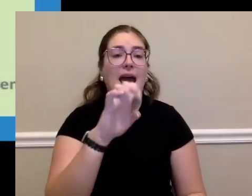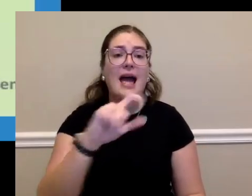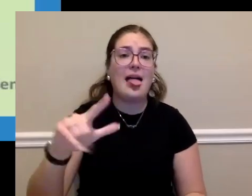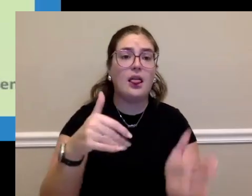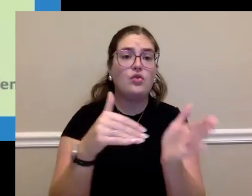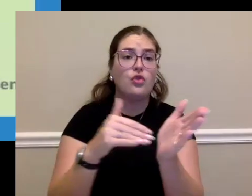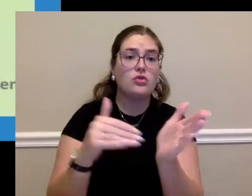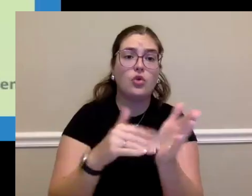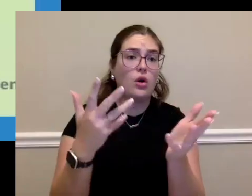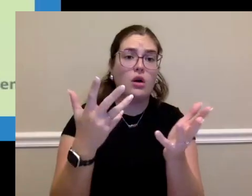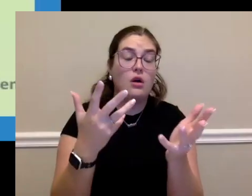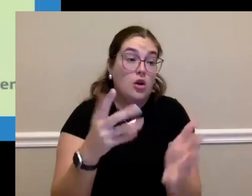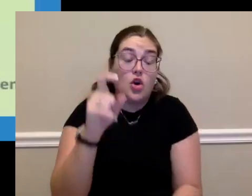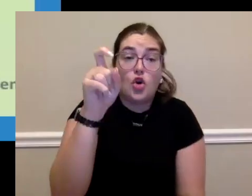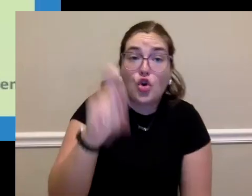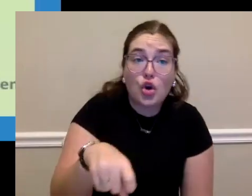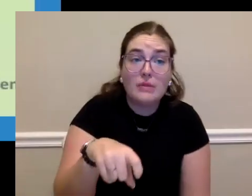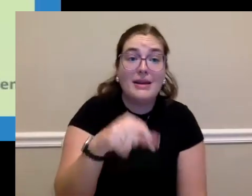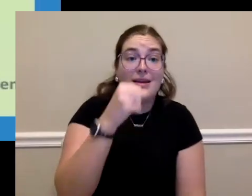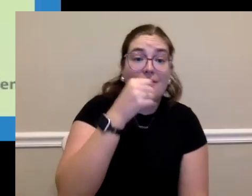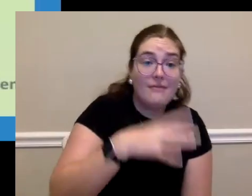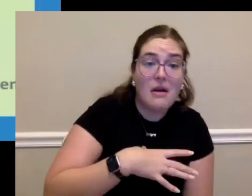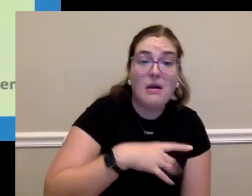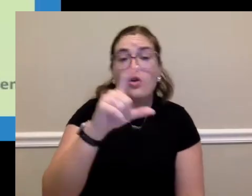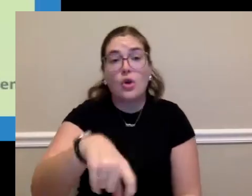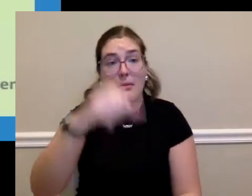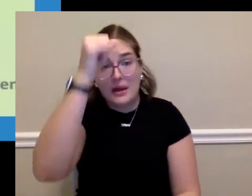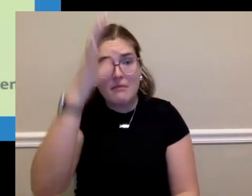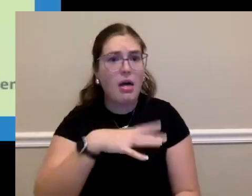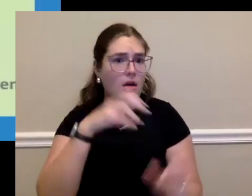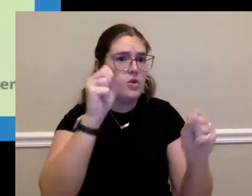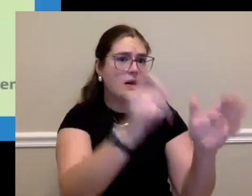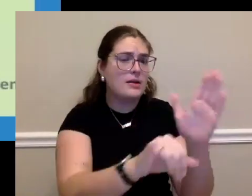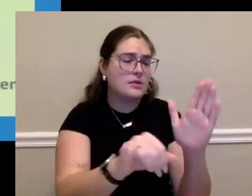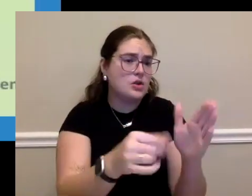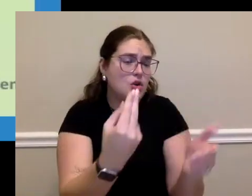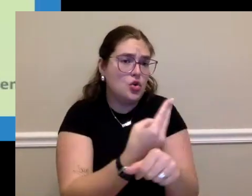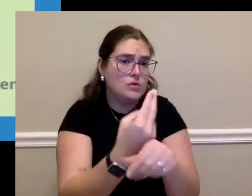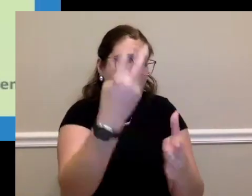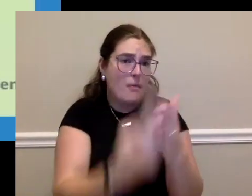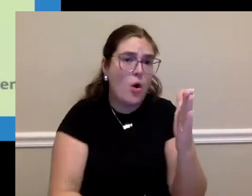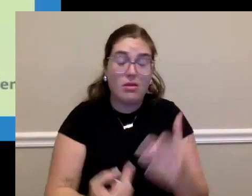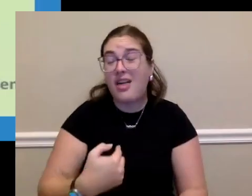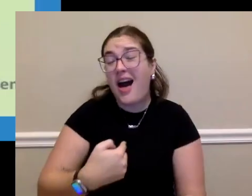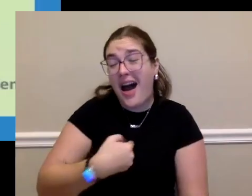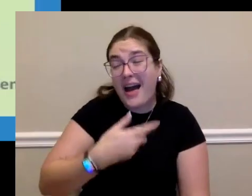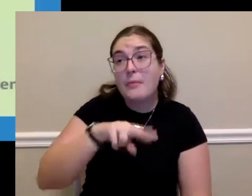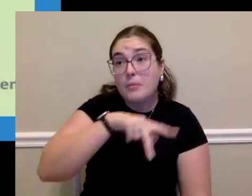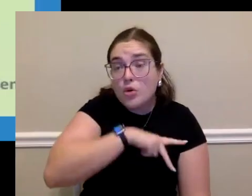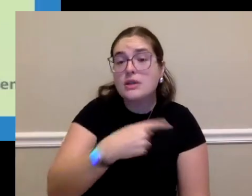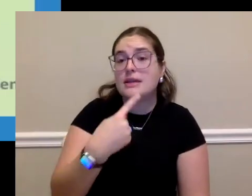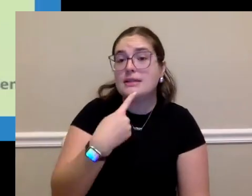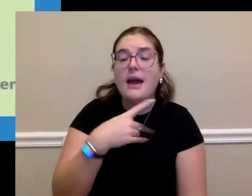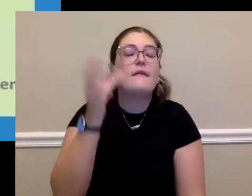be either female or male, because right, sometimes you could use it for both, right? right, So I would just say, if I